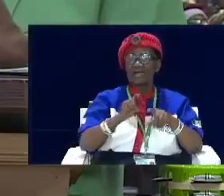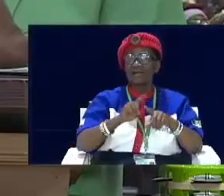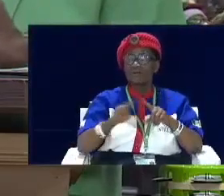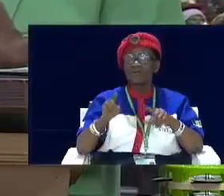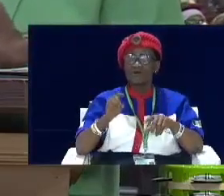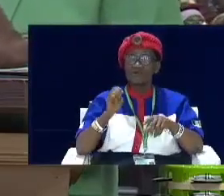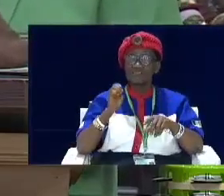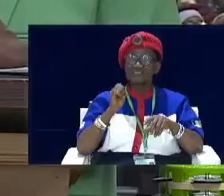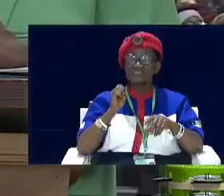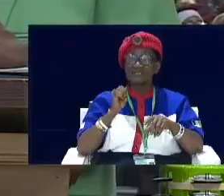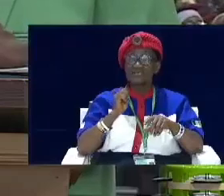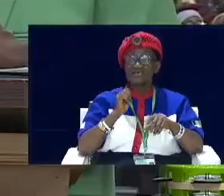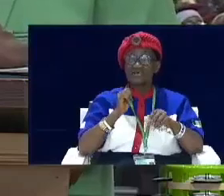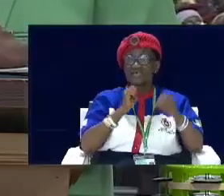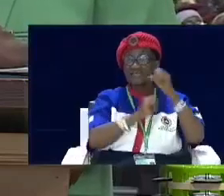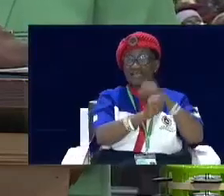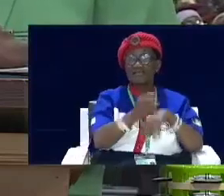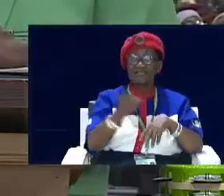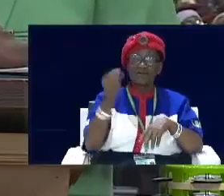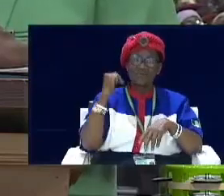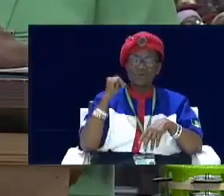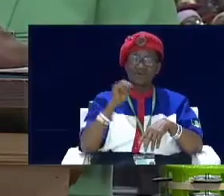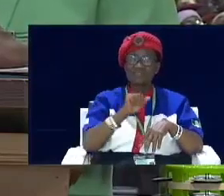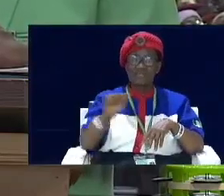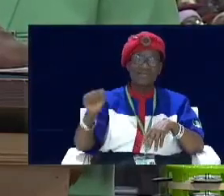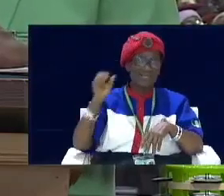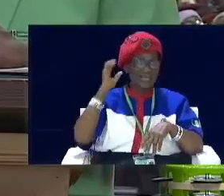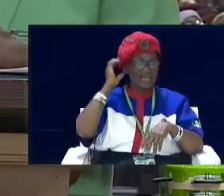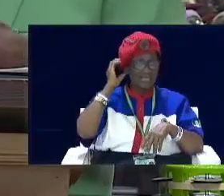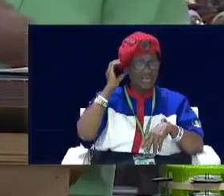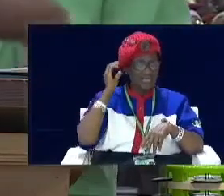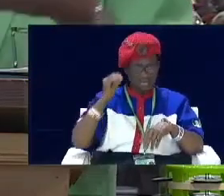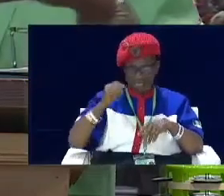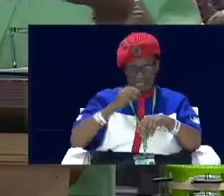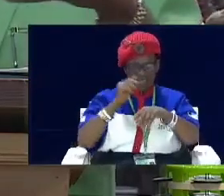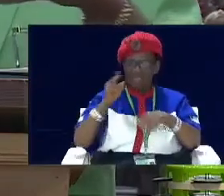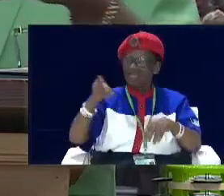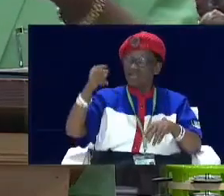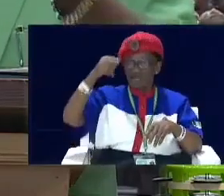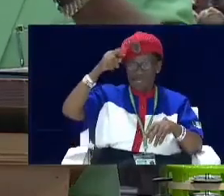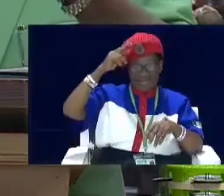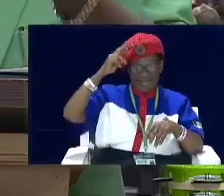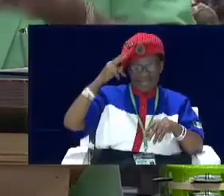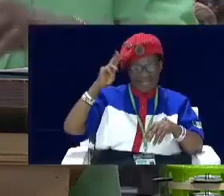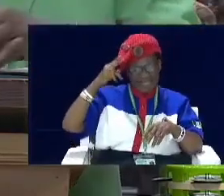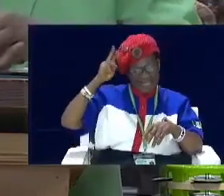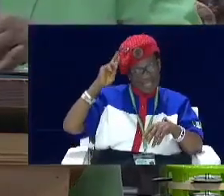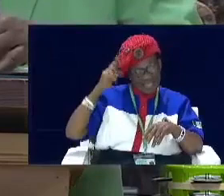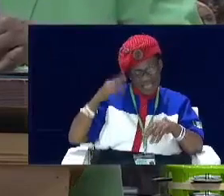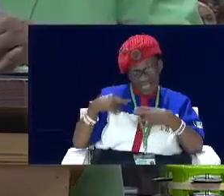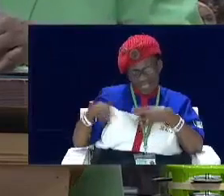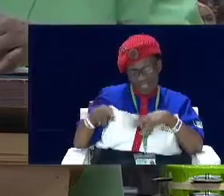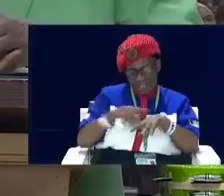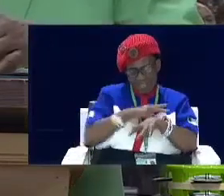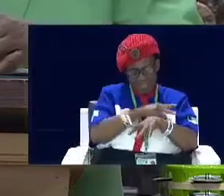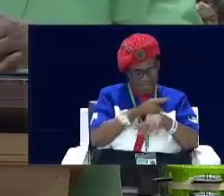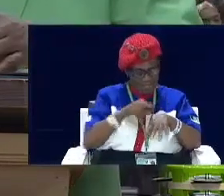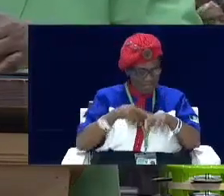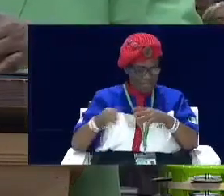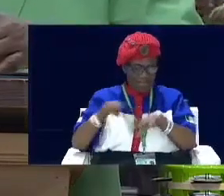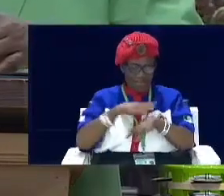man. Ṣùgbọ́n Elijah ní ẹni, ó jẹ́ ẹni tó nírun lára. Oh, yeah, all over his body,